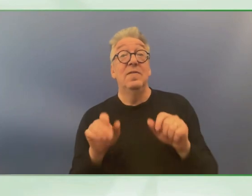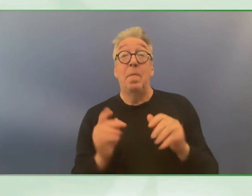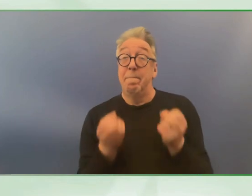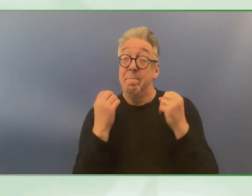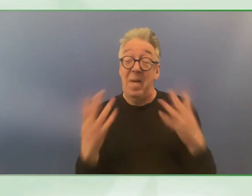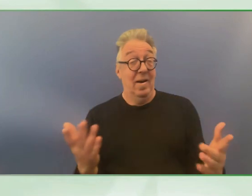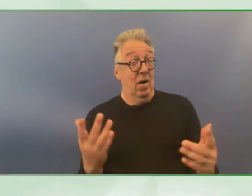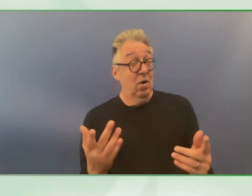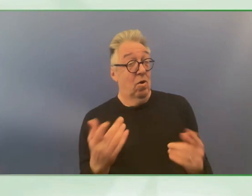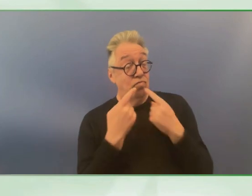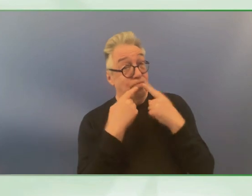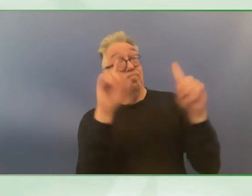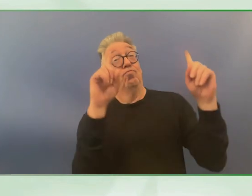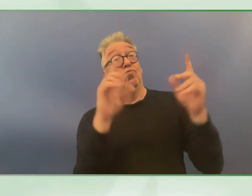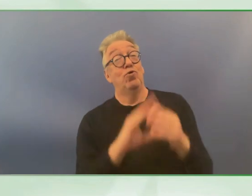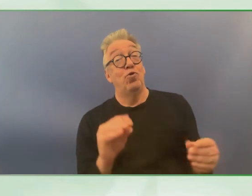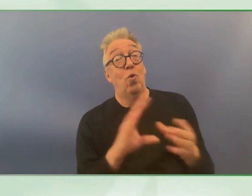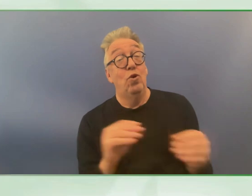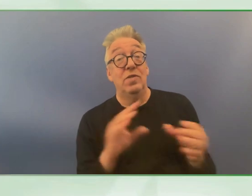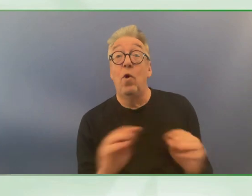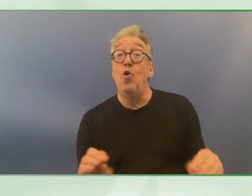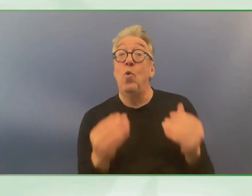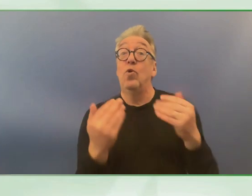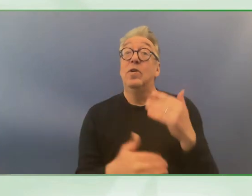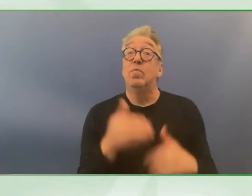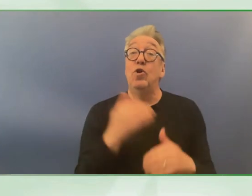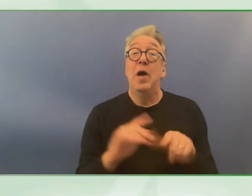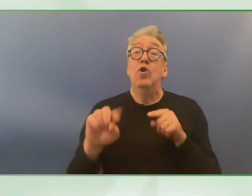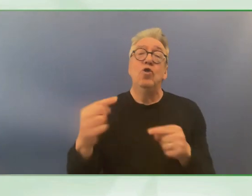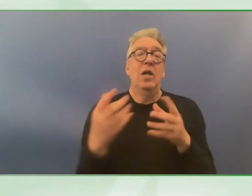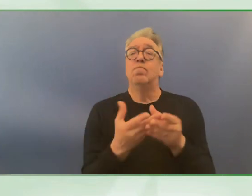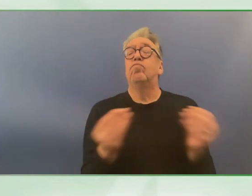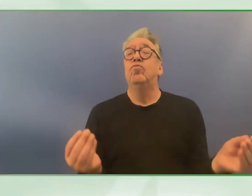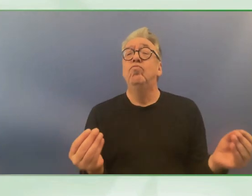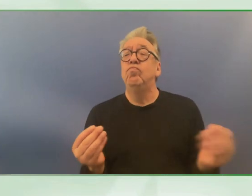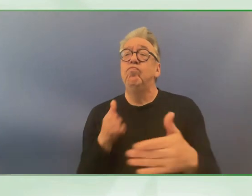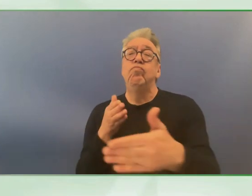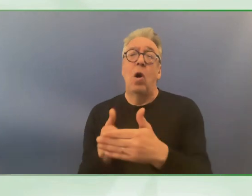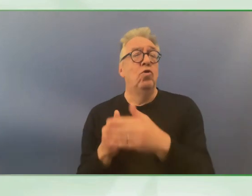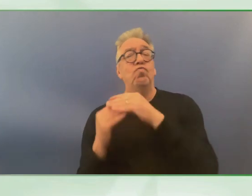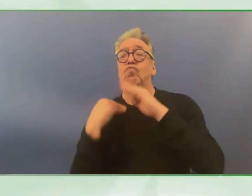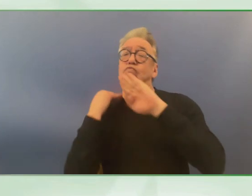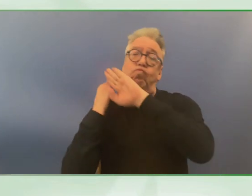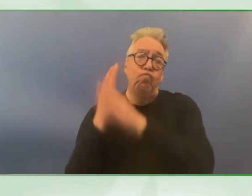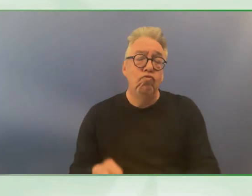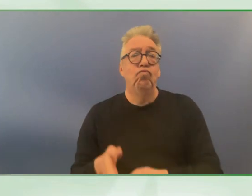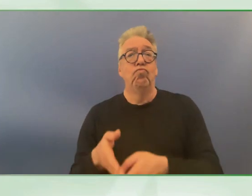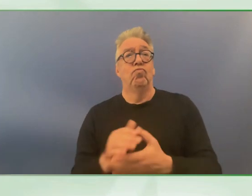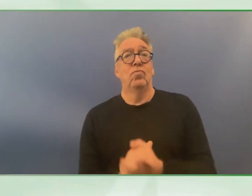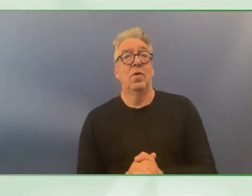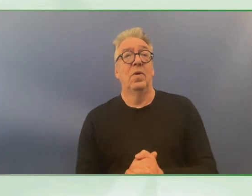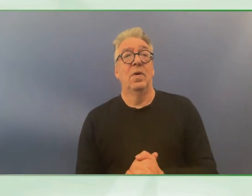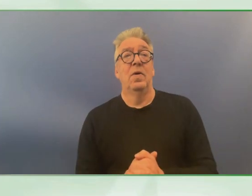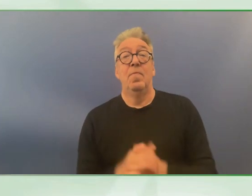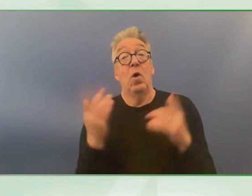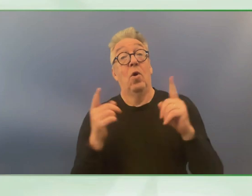with disabilities who have overcome challenges and achieved success in various fields, serving as role models